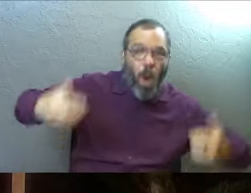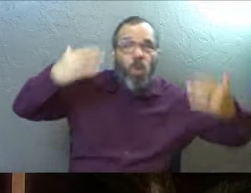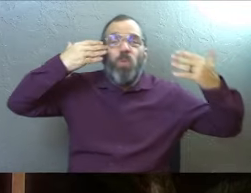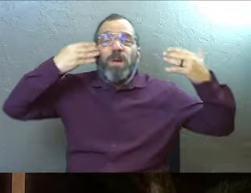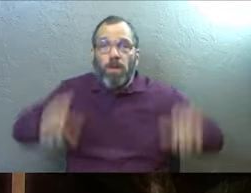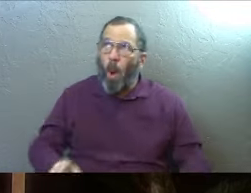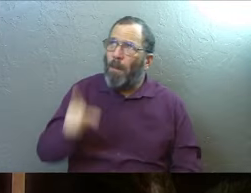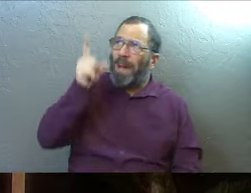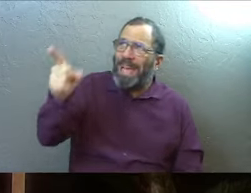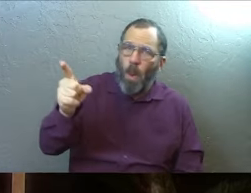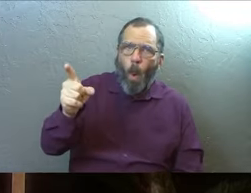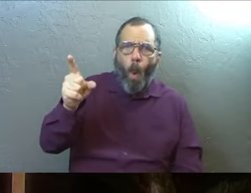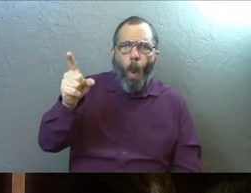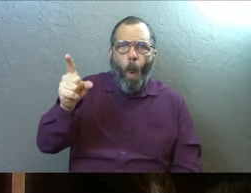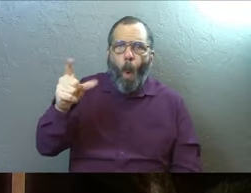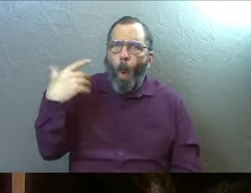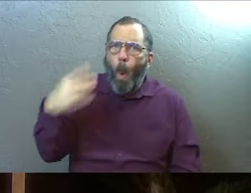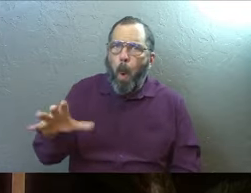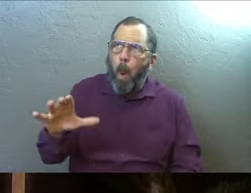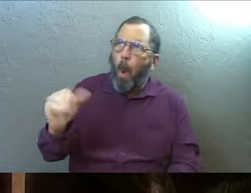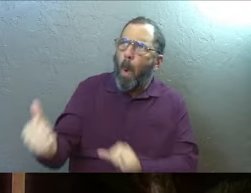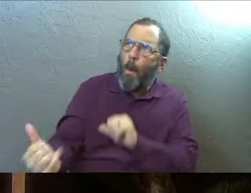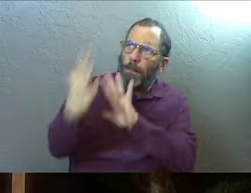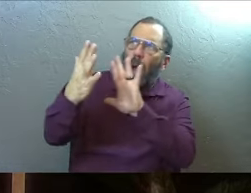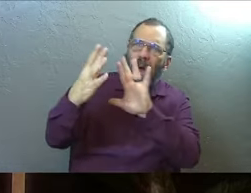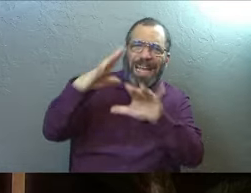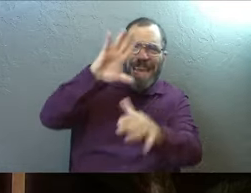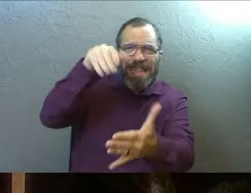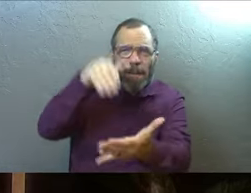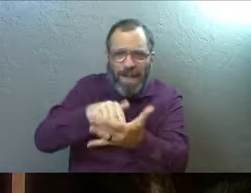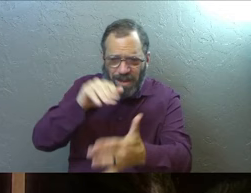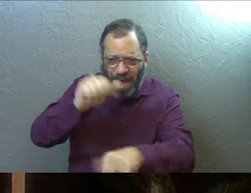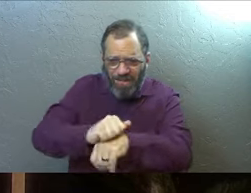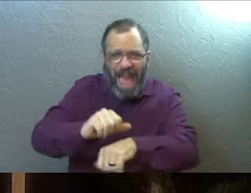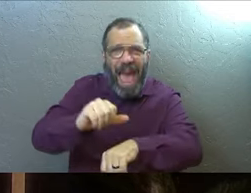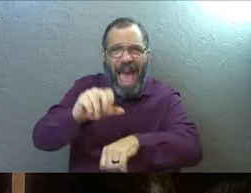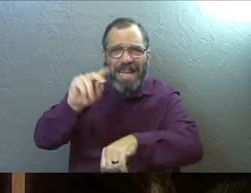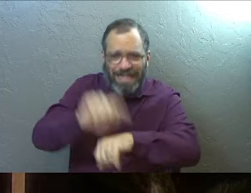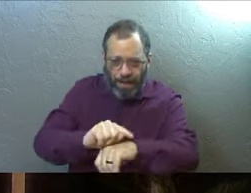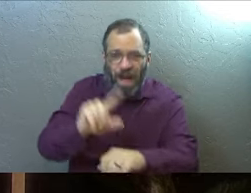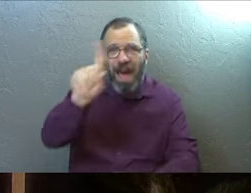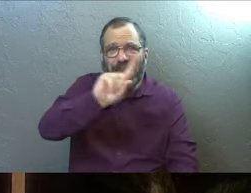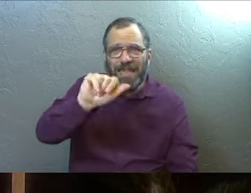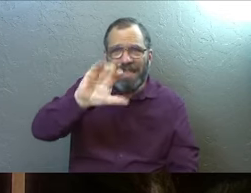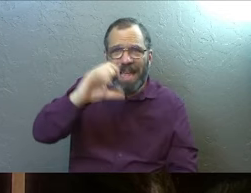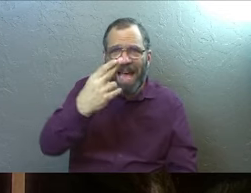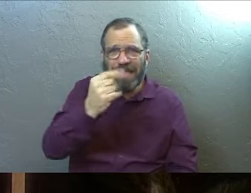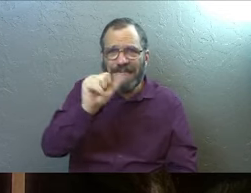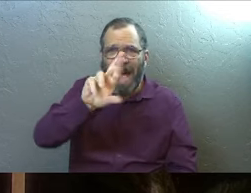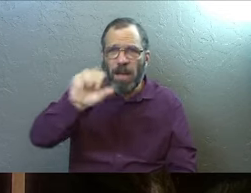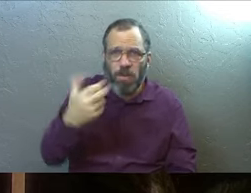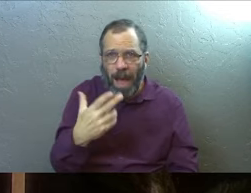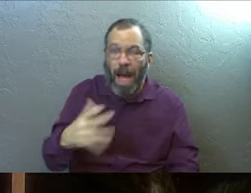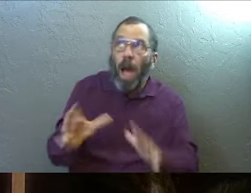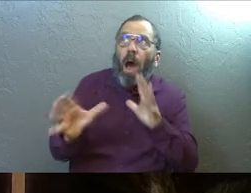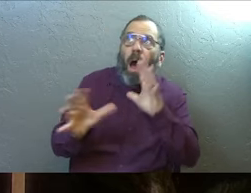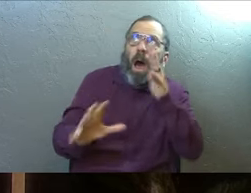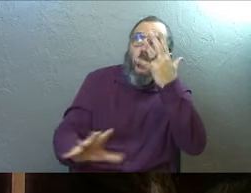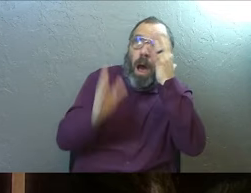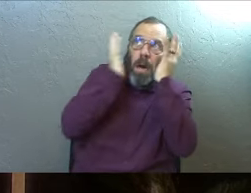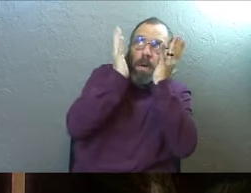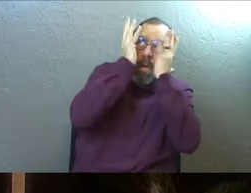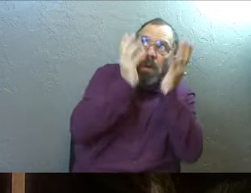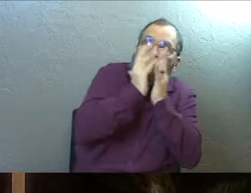know. But he is such a supernatural presence in the middle of that space that Zechariah is physically shaking